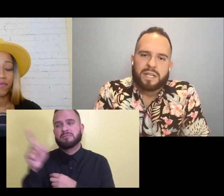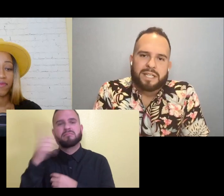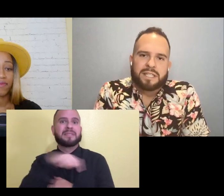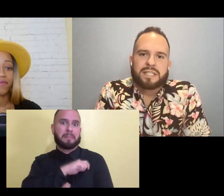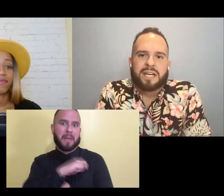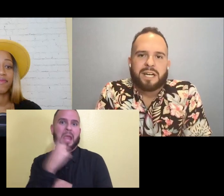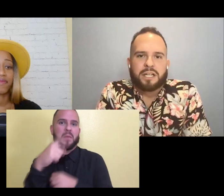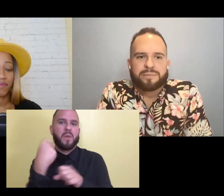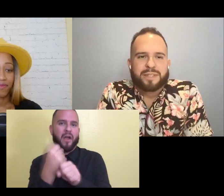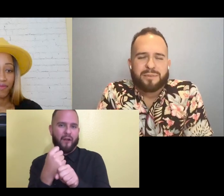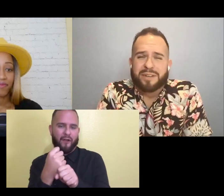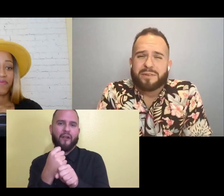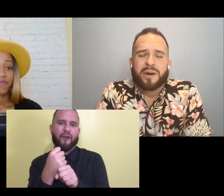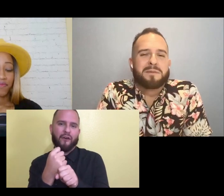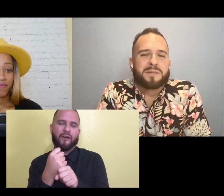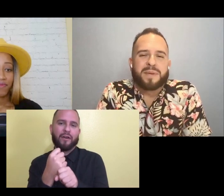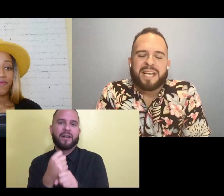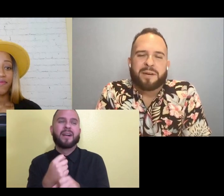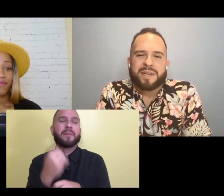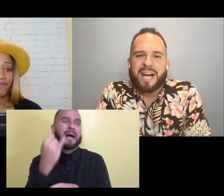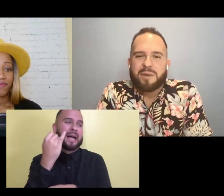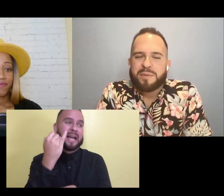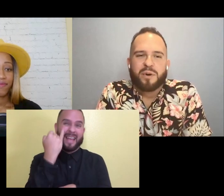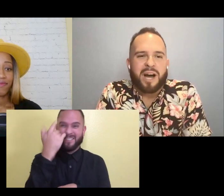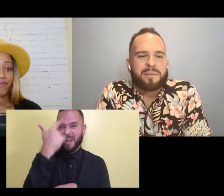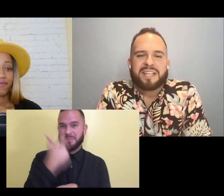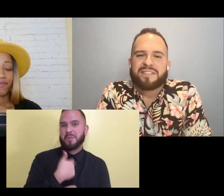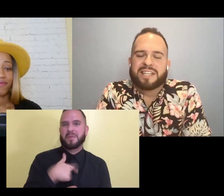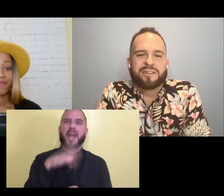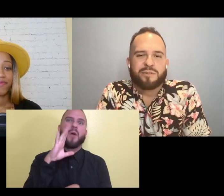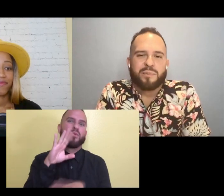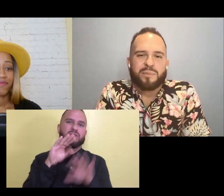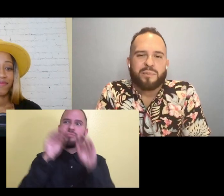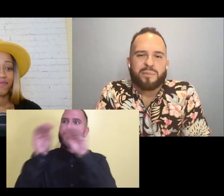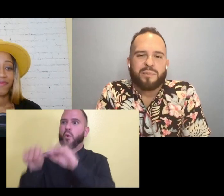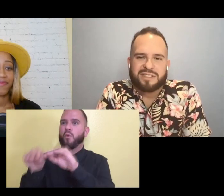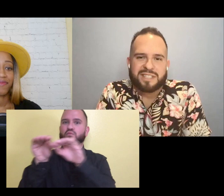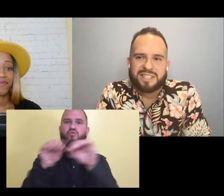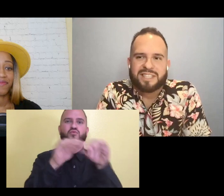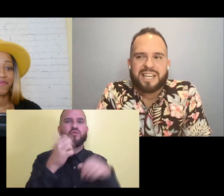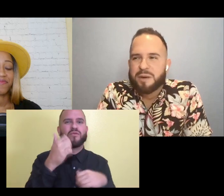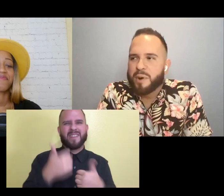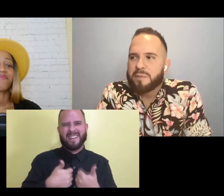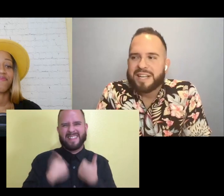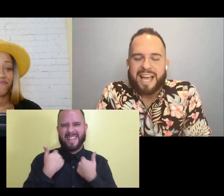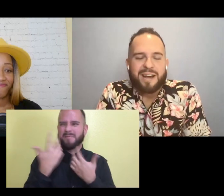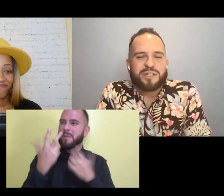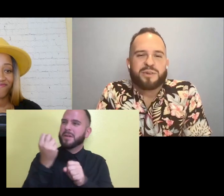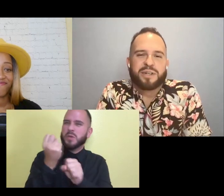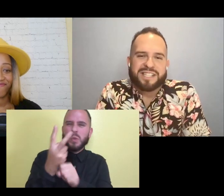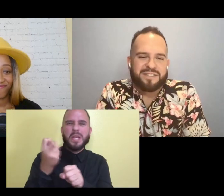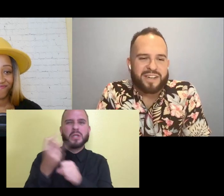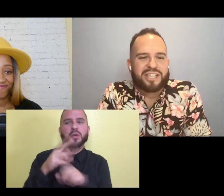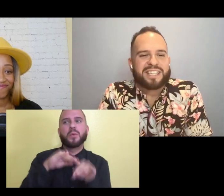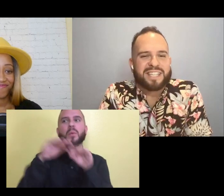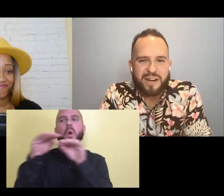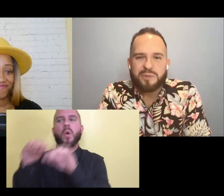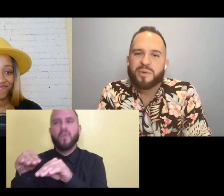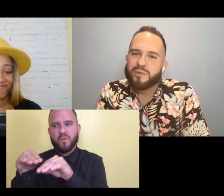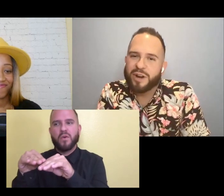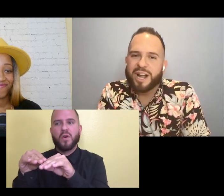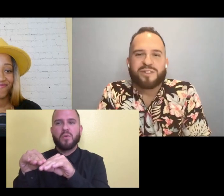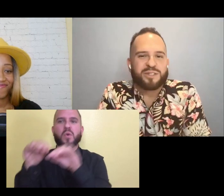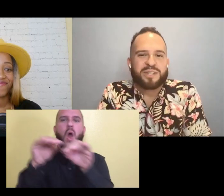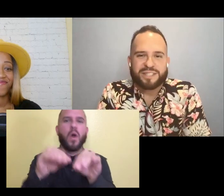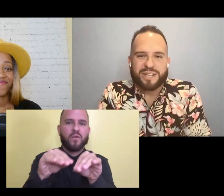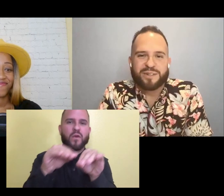for 1 year. But if it were up to me, I mean, I'd be living in different parts of the world. Probably like every 2 years if I could. If I could